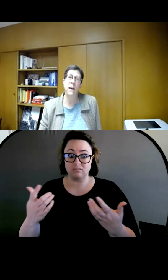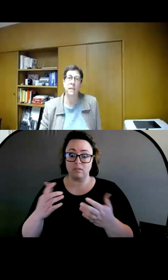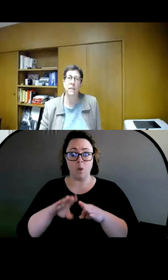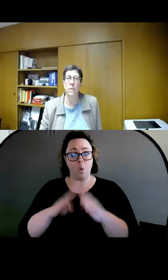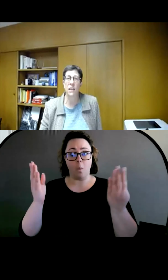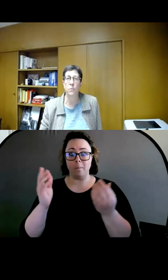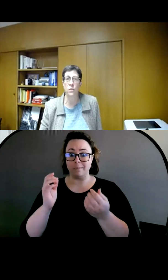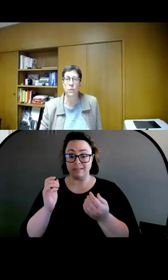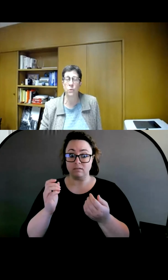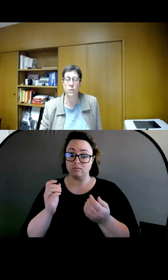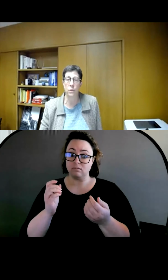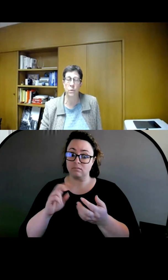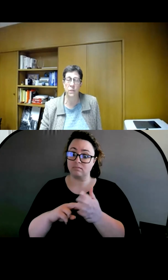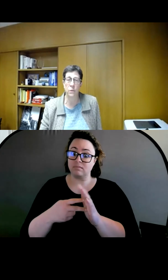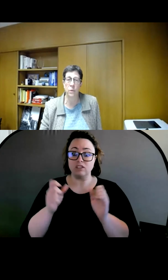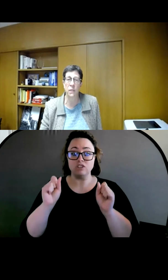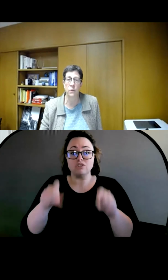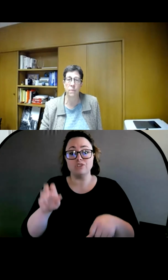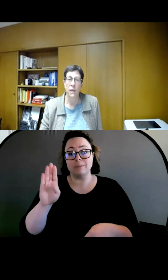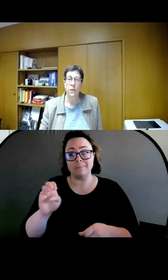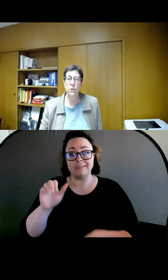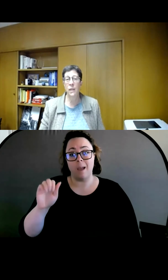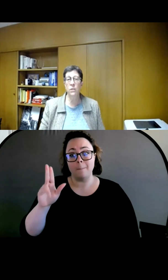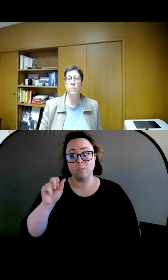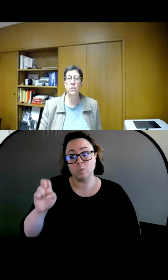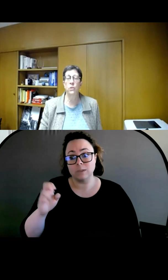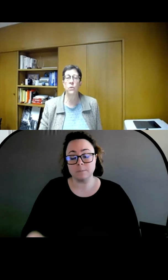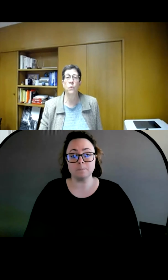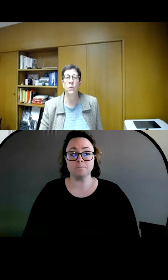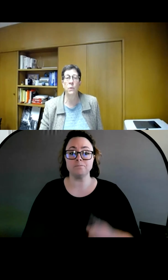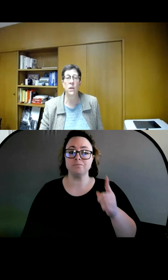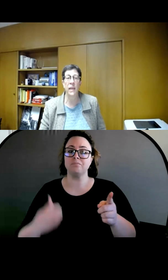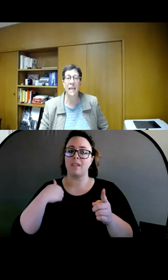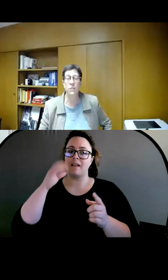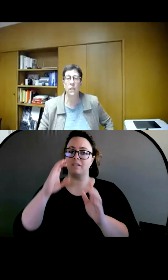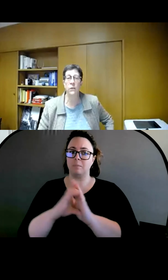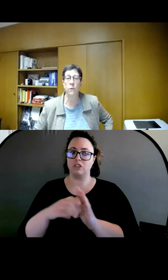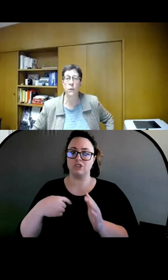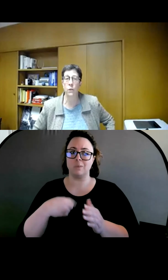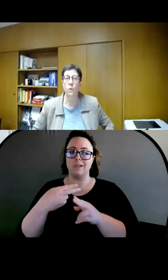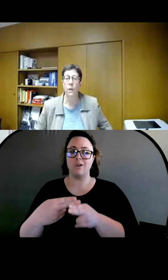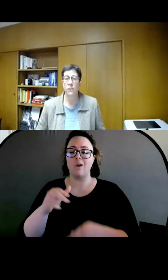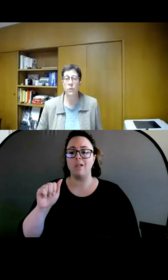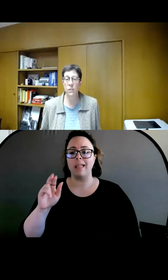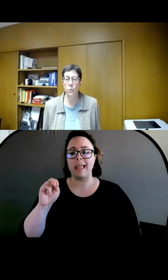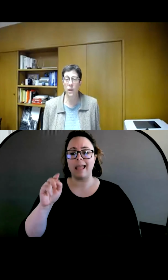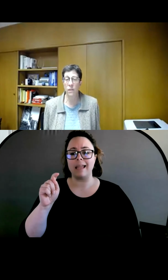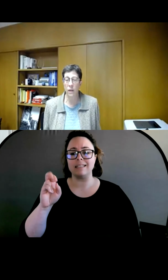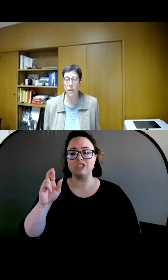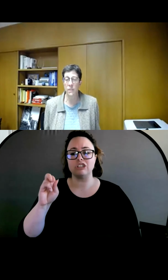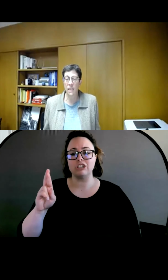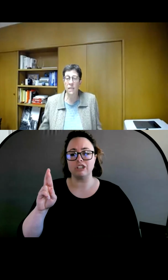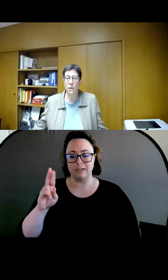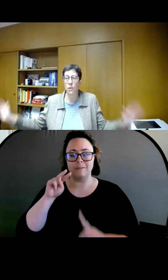to the fact that it might have been due to abuse. So here's a picture that we call the anterior view. So this is